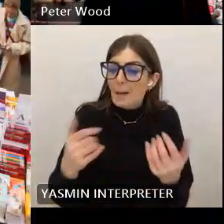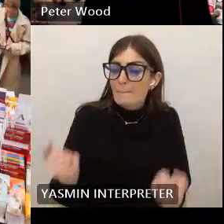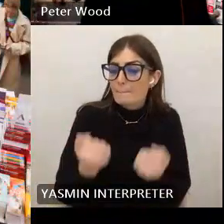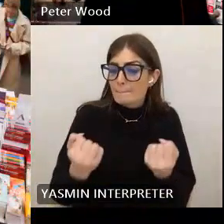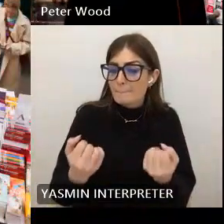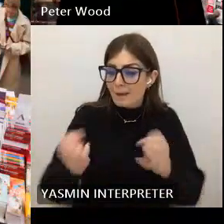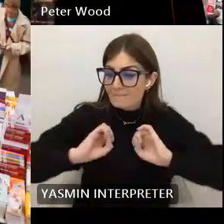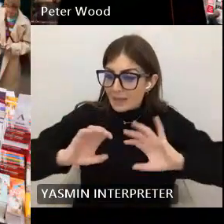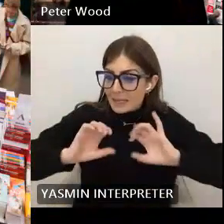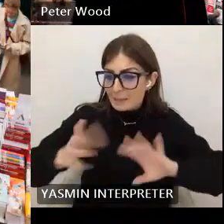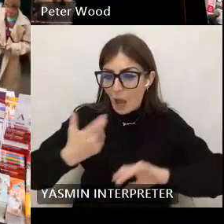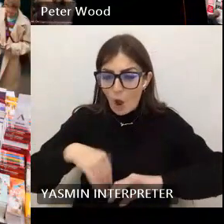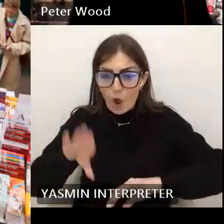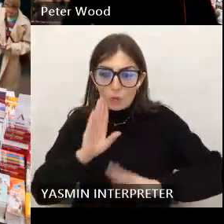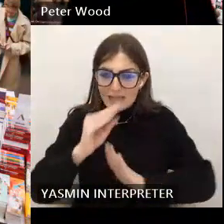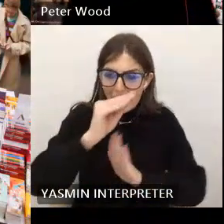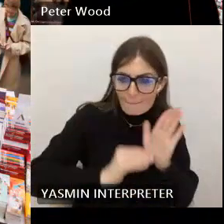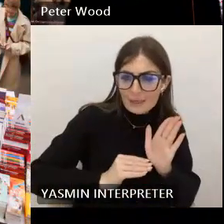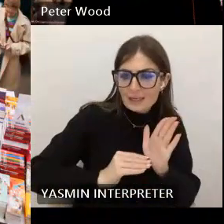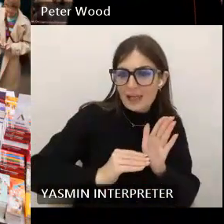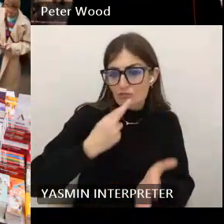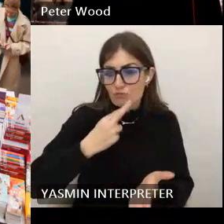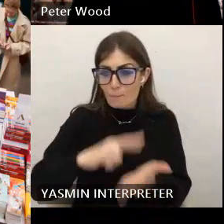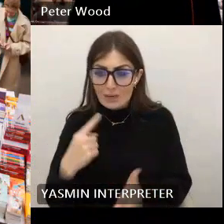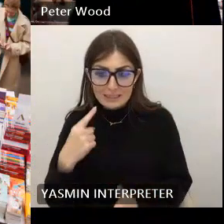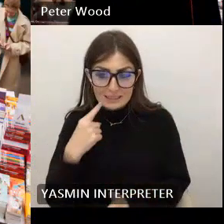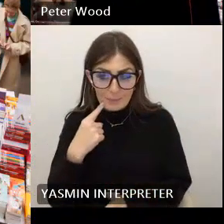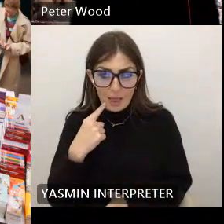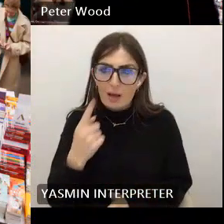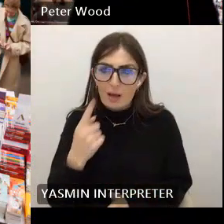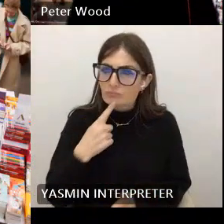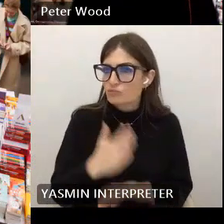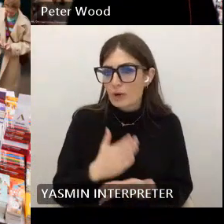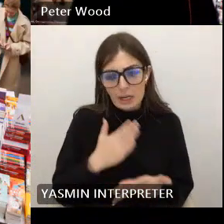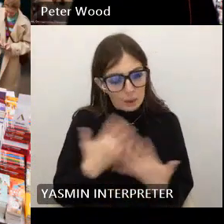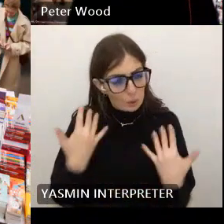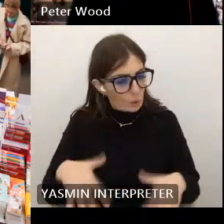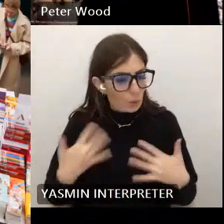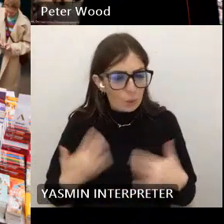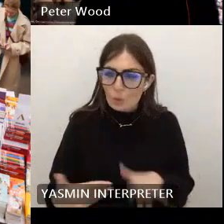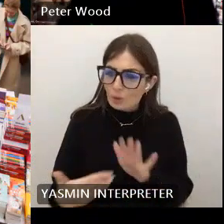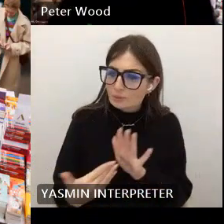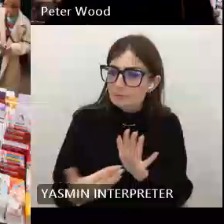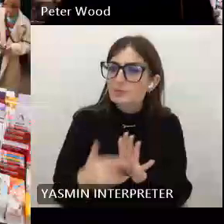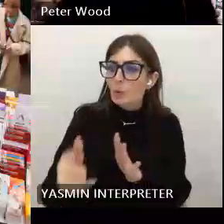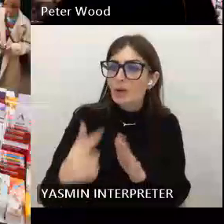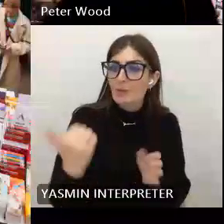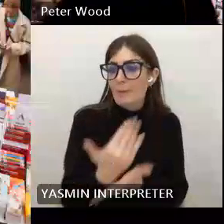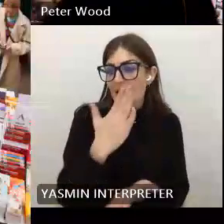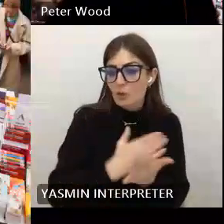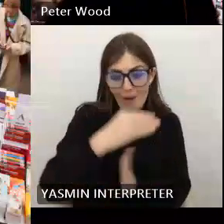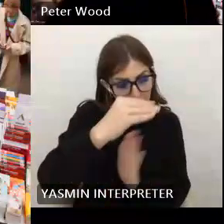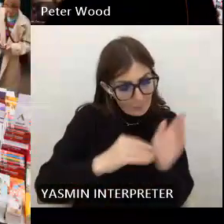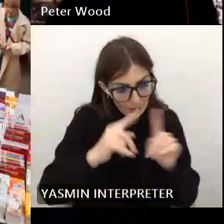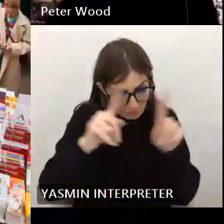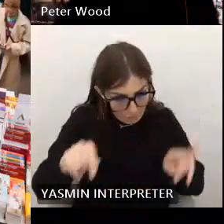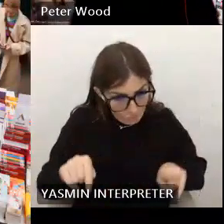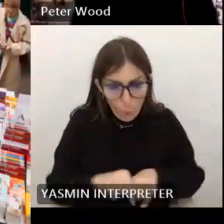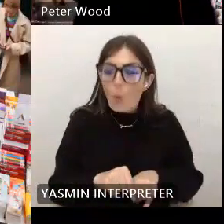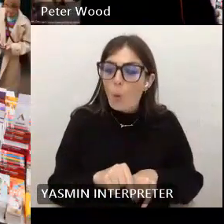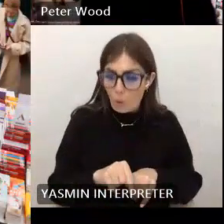make applications and reporting simpler, and we've really done that. We've made sure our application forms are commensurate